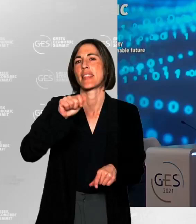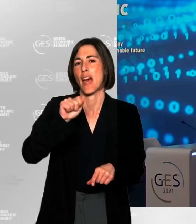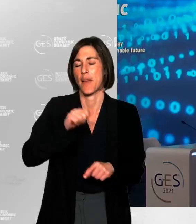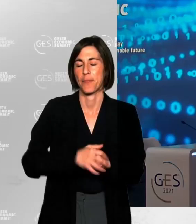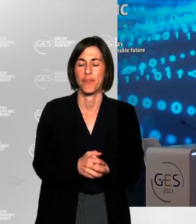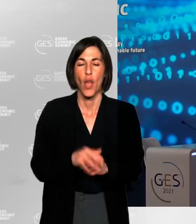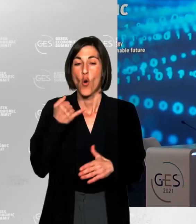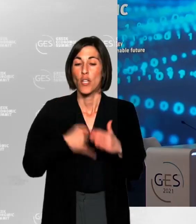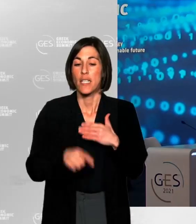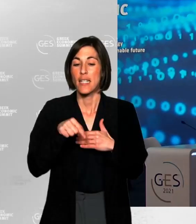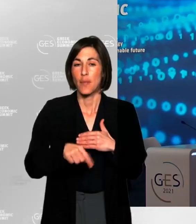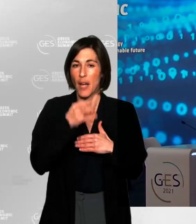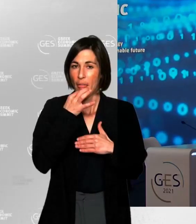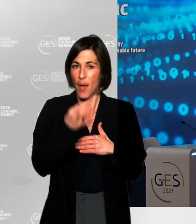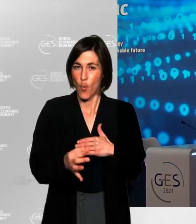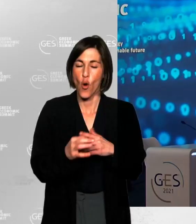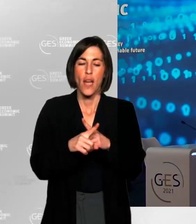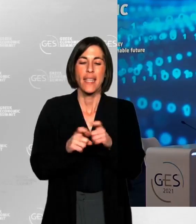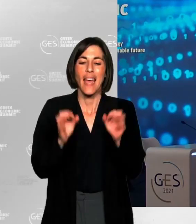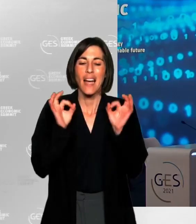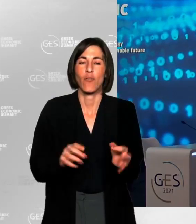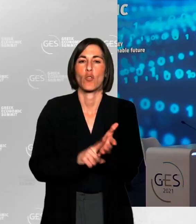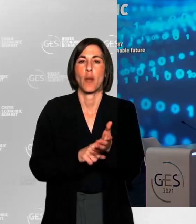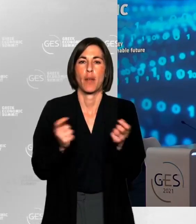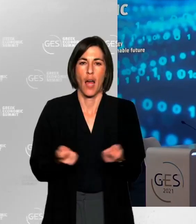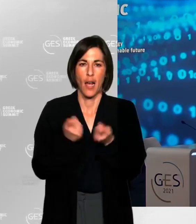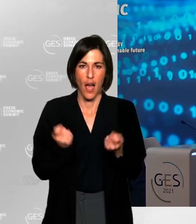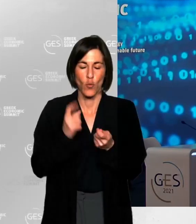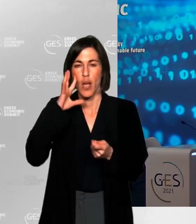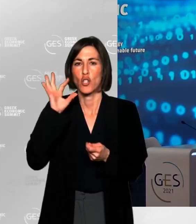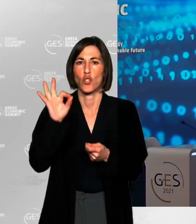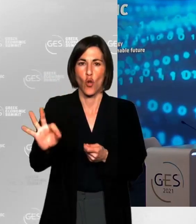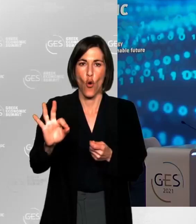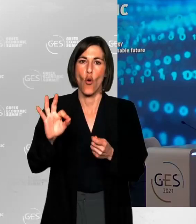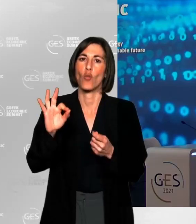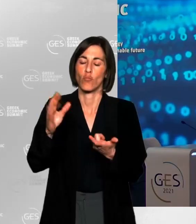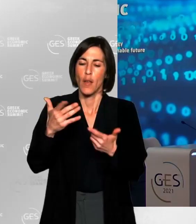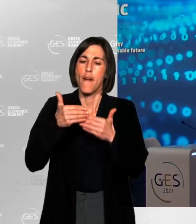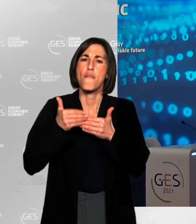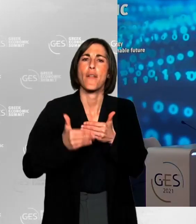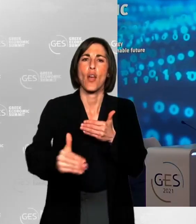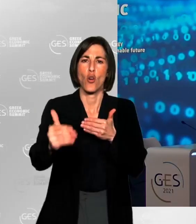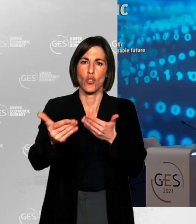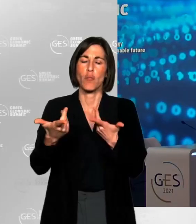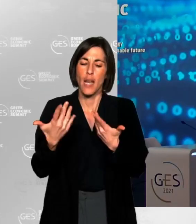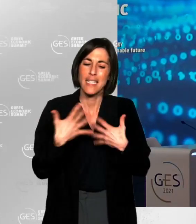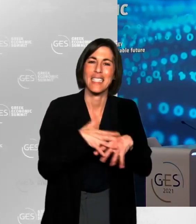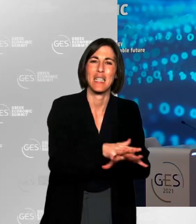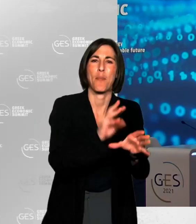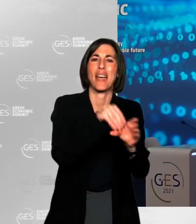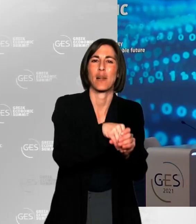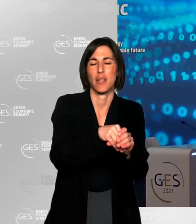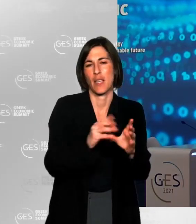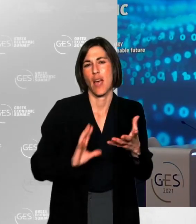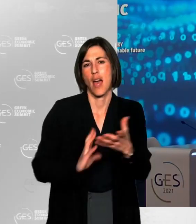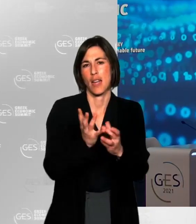is both sustainable and inclusive, which is a very big problem that's facing all industrial nations